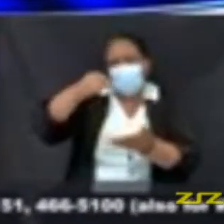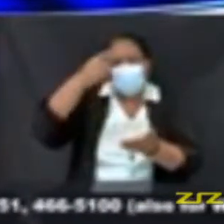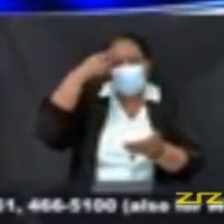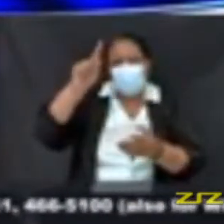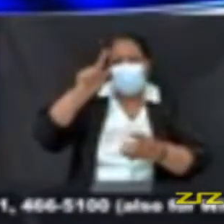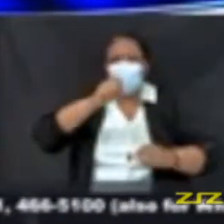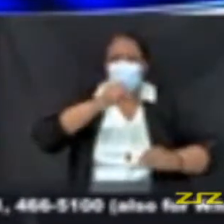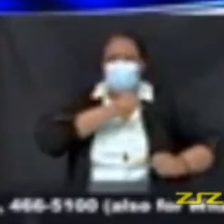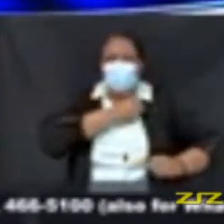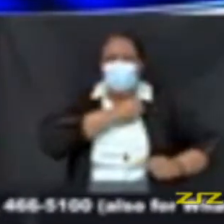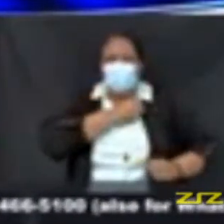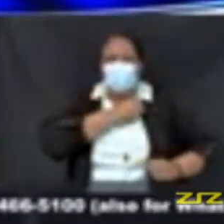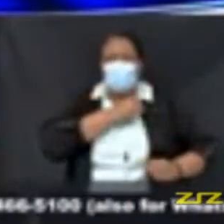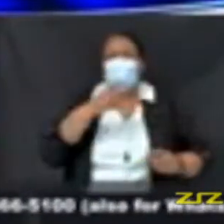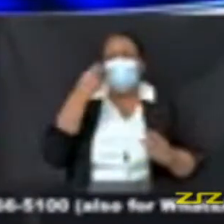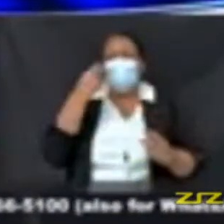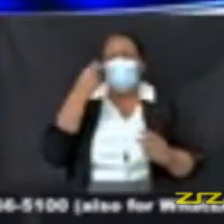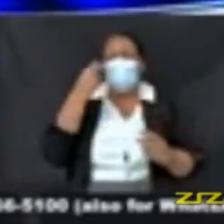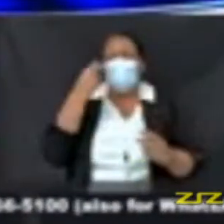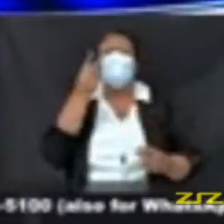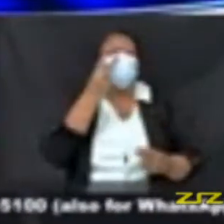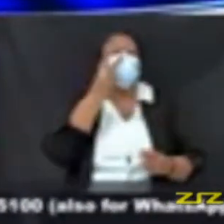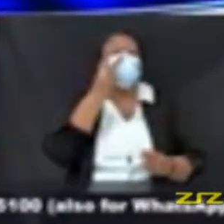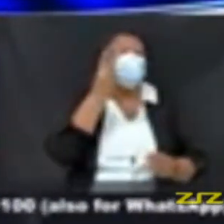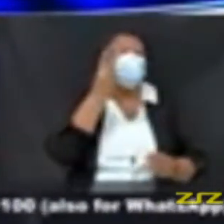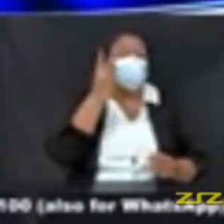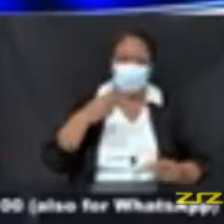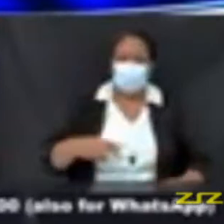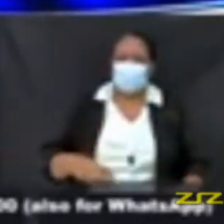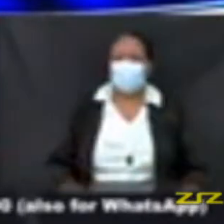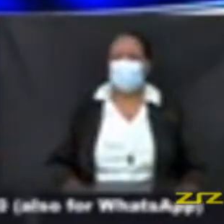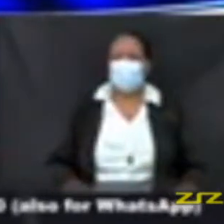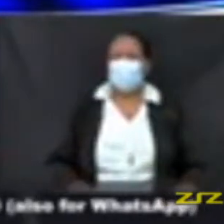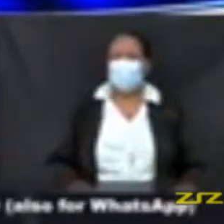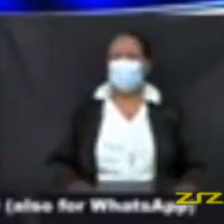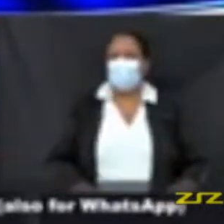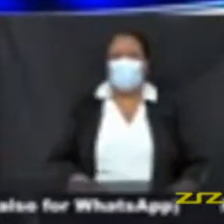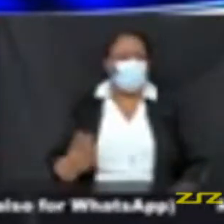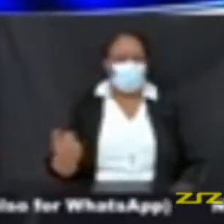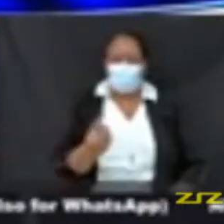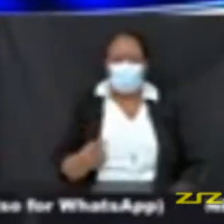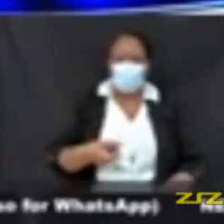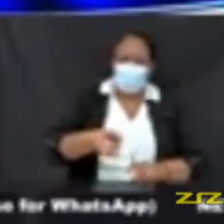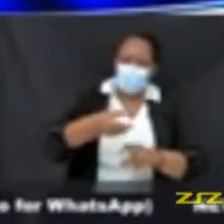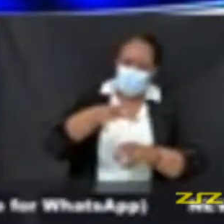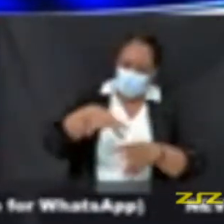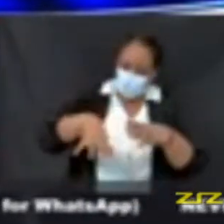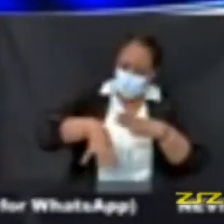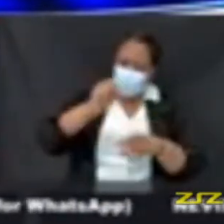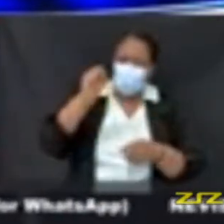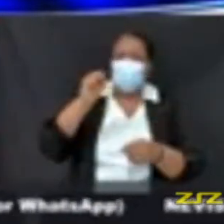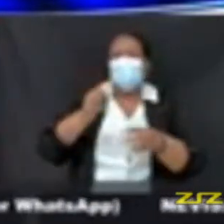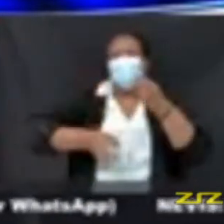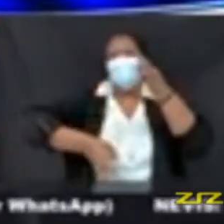Police. Again, you would only be released from quarantine upon receiving a negative RT-PCR